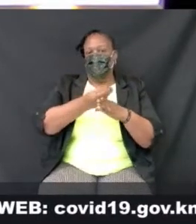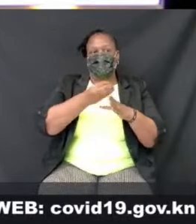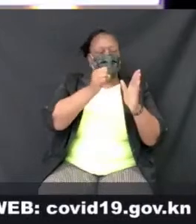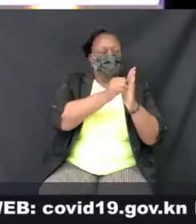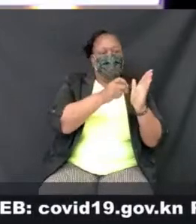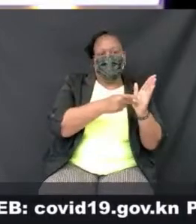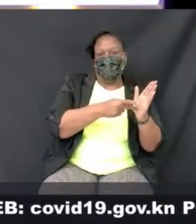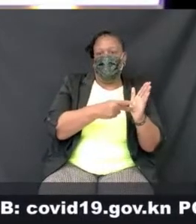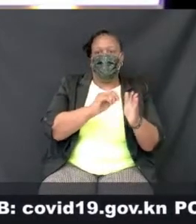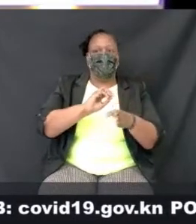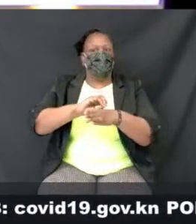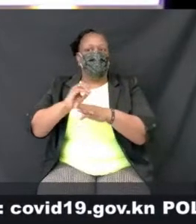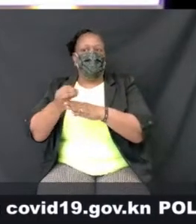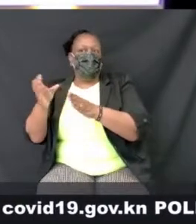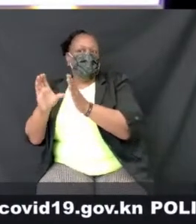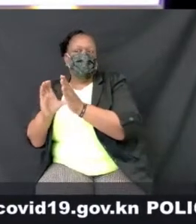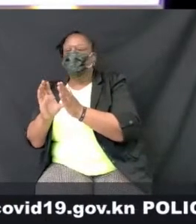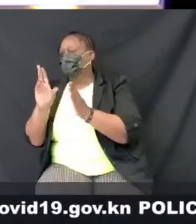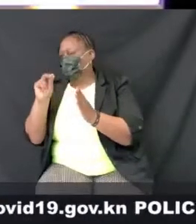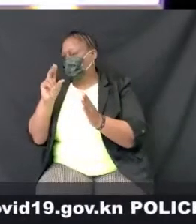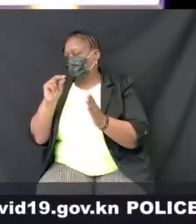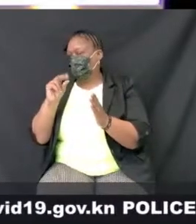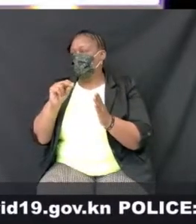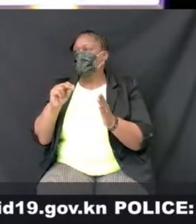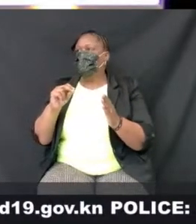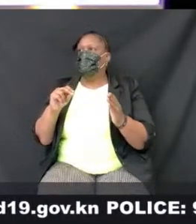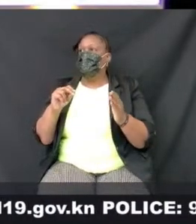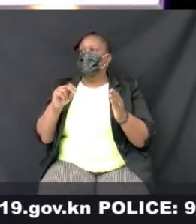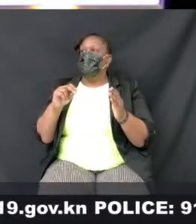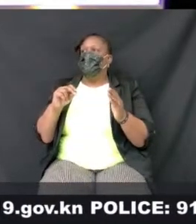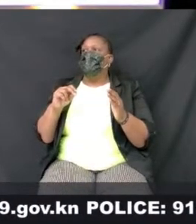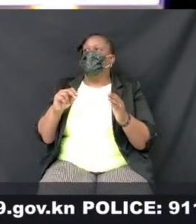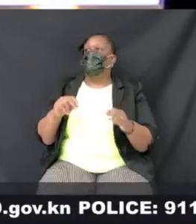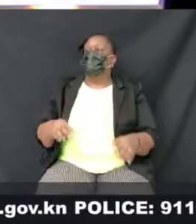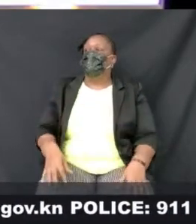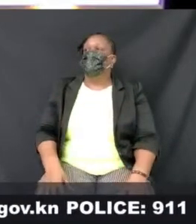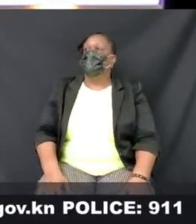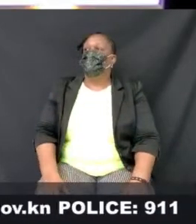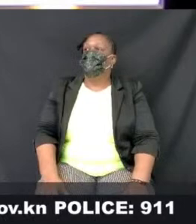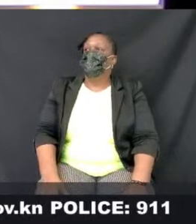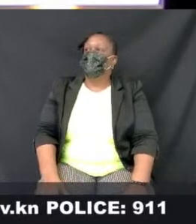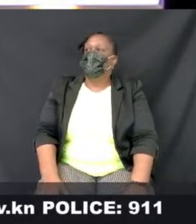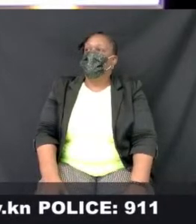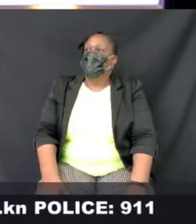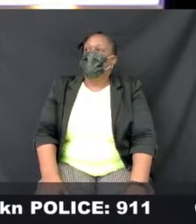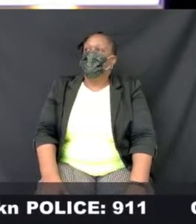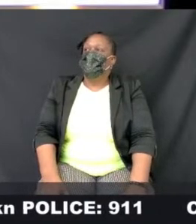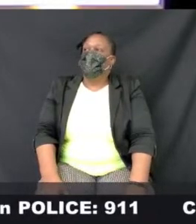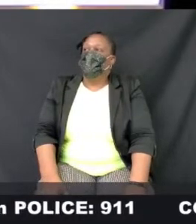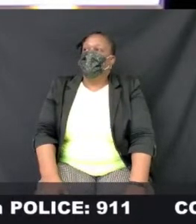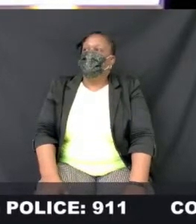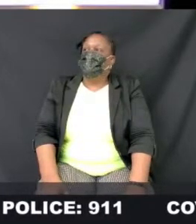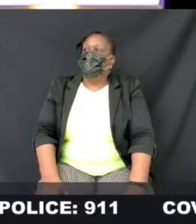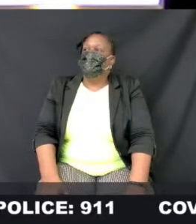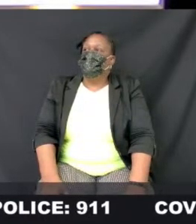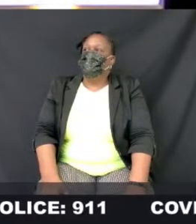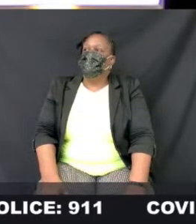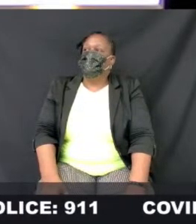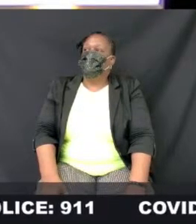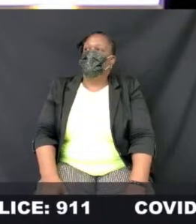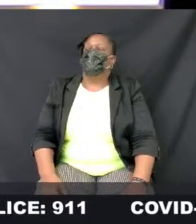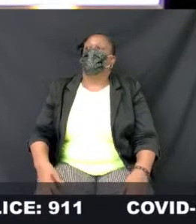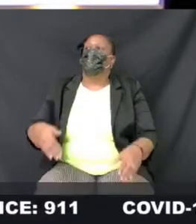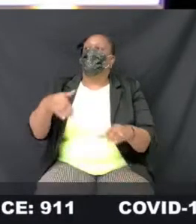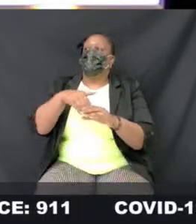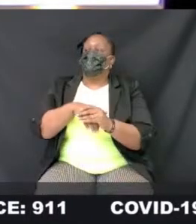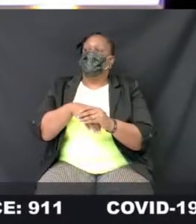etc. What is also instructive is this. During the 2 weeks when we were doing the testing